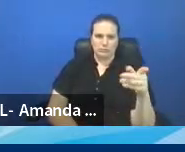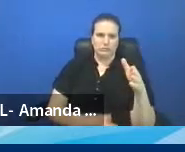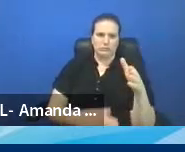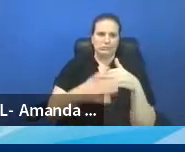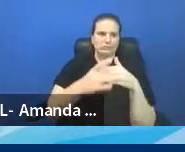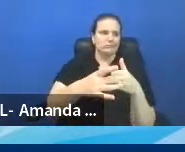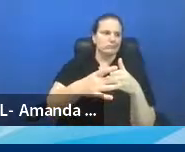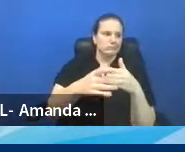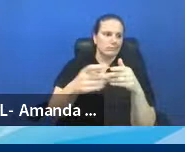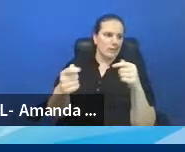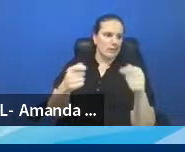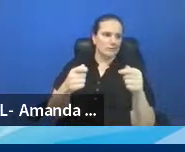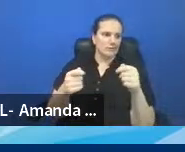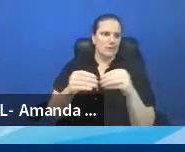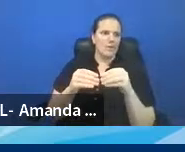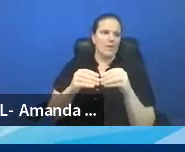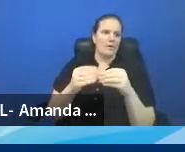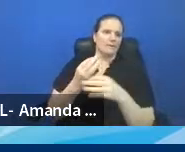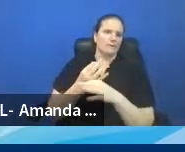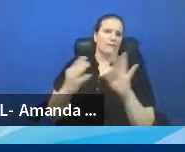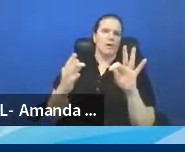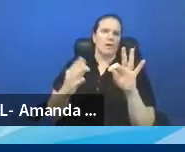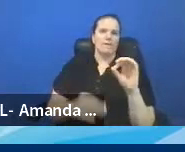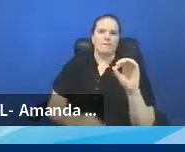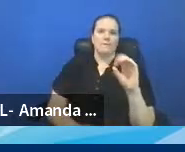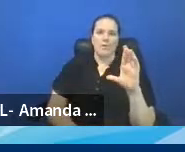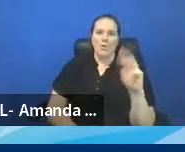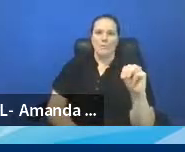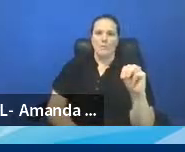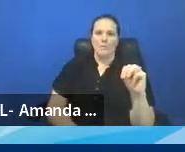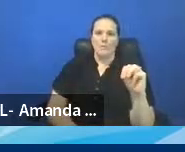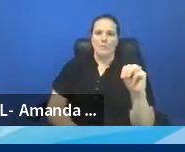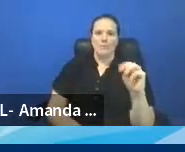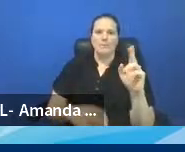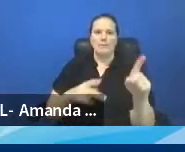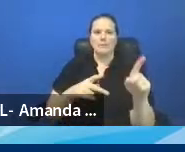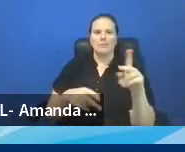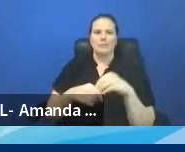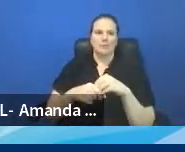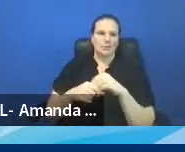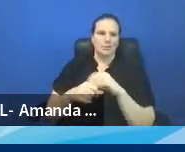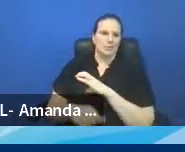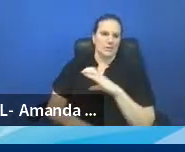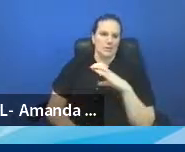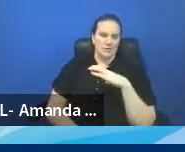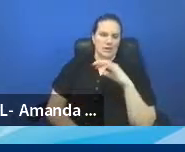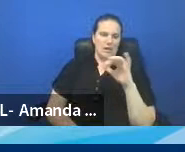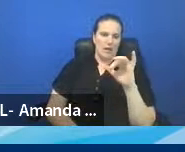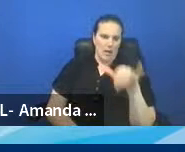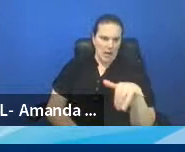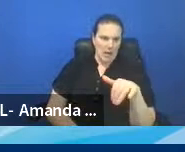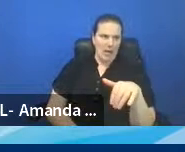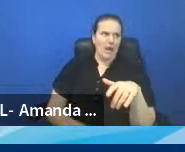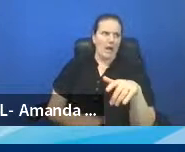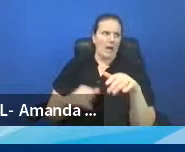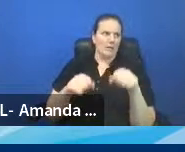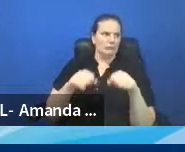and management, but a little more free form where people within the two committees can do the brainstorming.